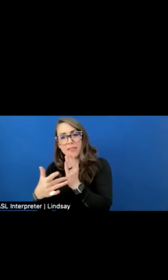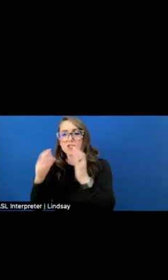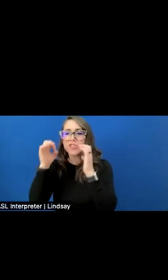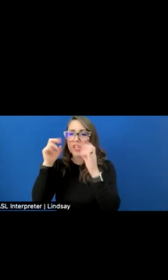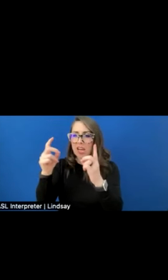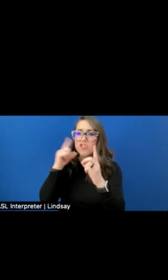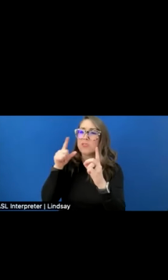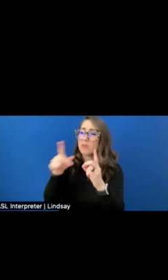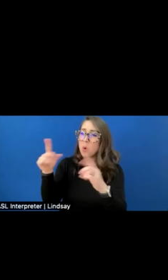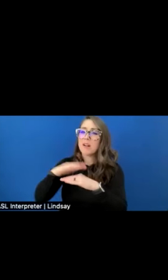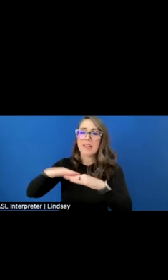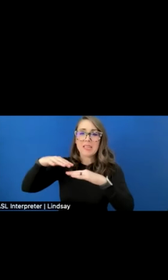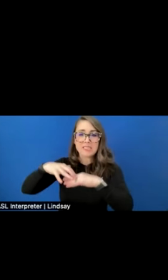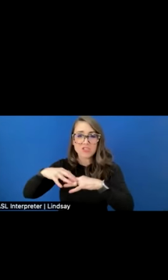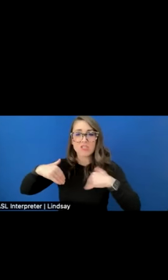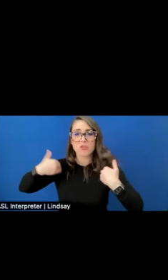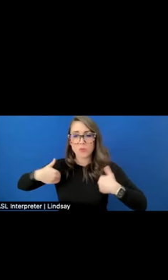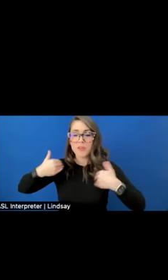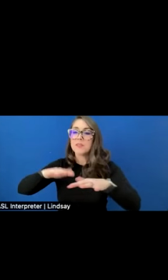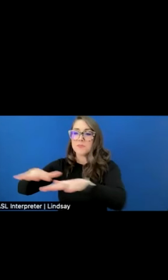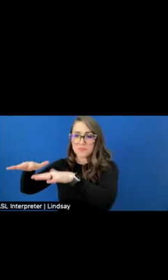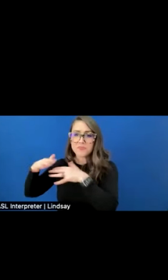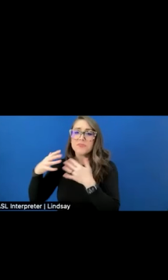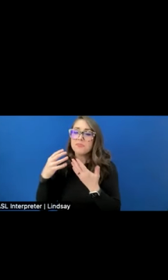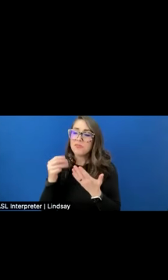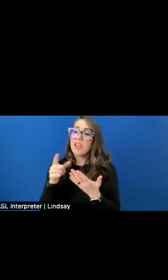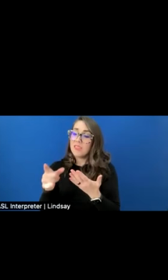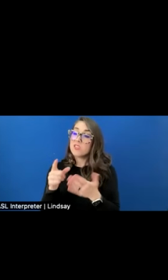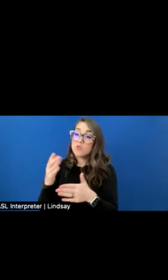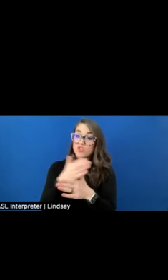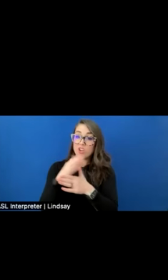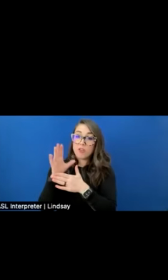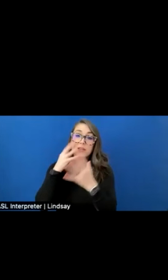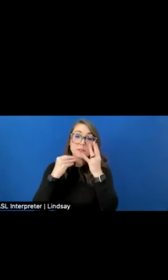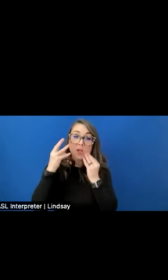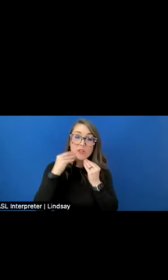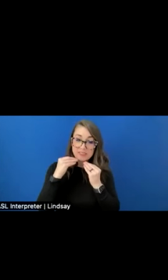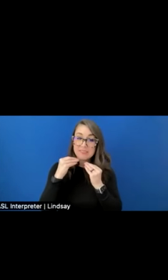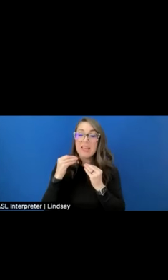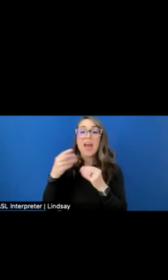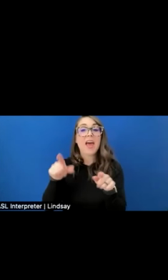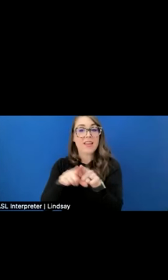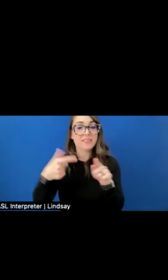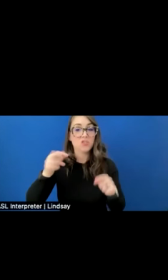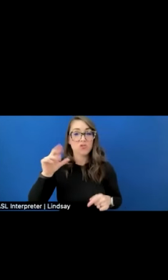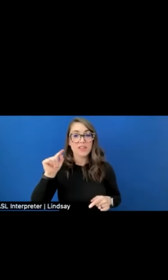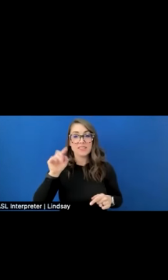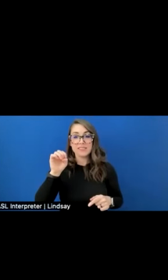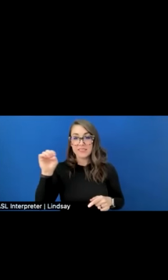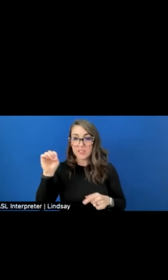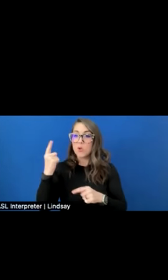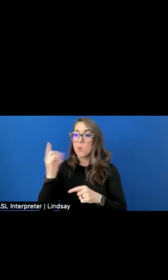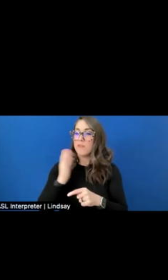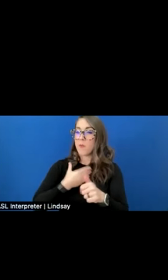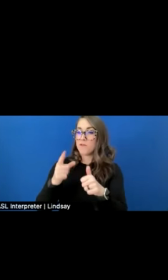supported by Peace Corps volunteers. To share her experiences as an RPCV and a PCAFPD grantee, I'd like to introduce one of our first grantee winners, Emma Sarkle. Emma.